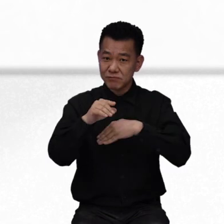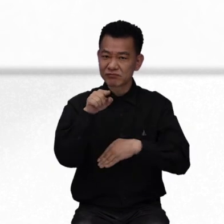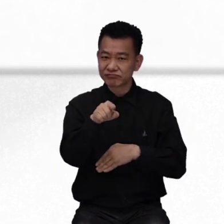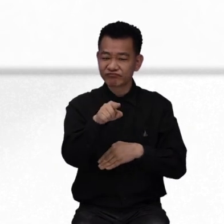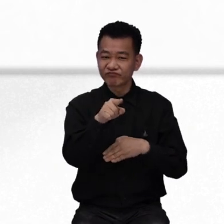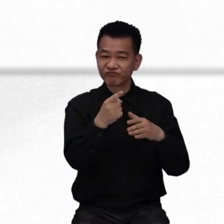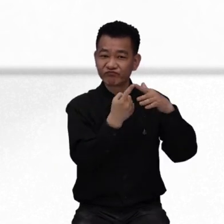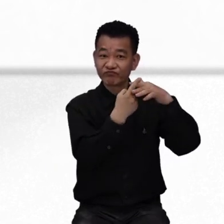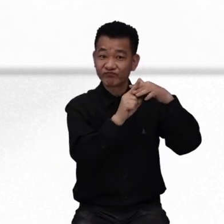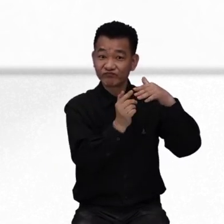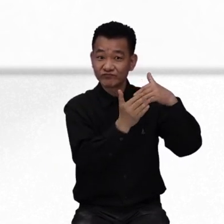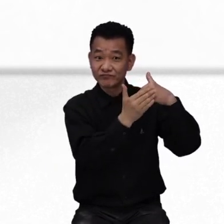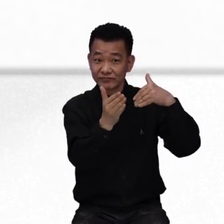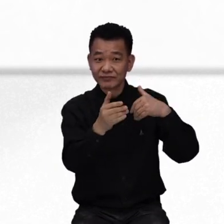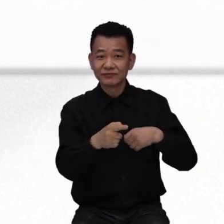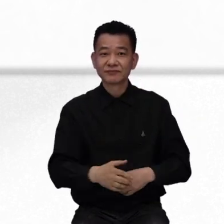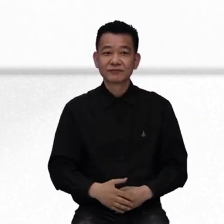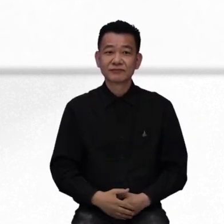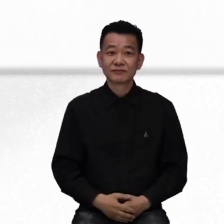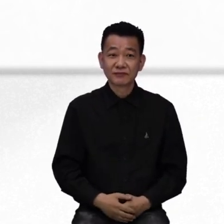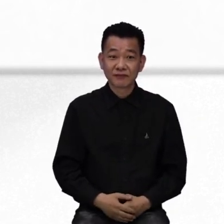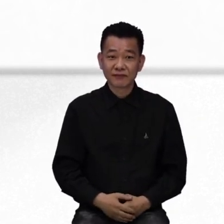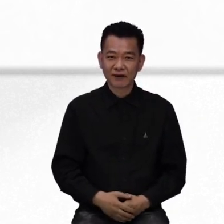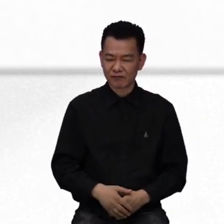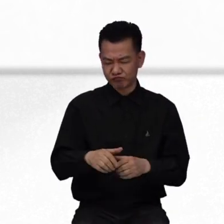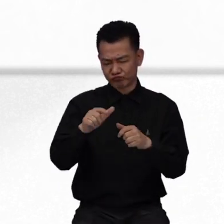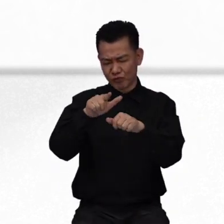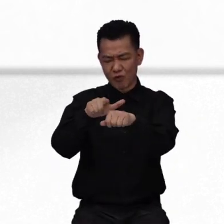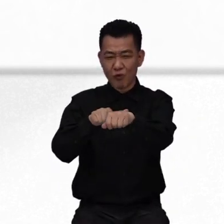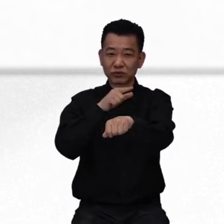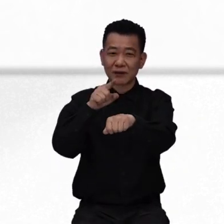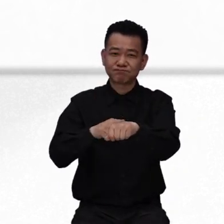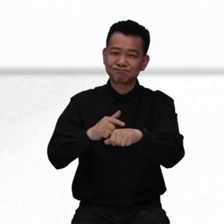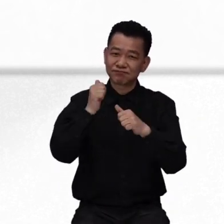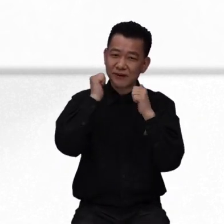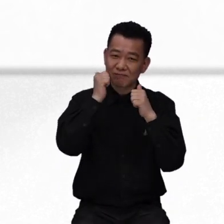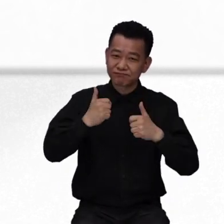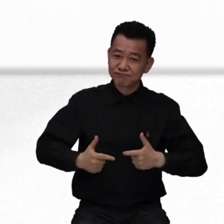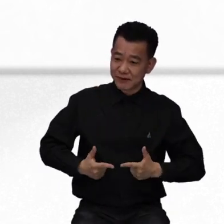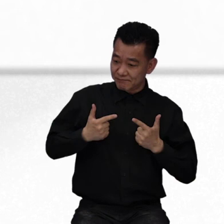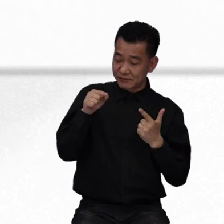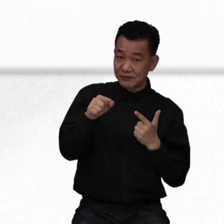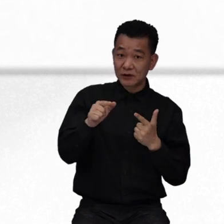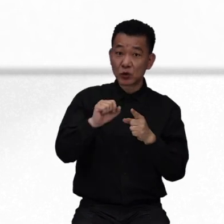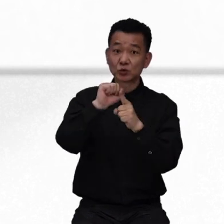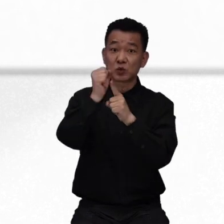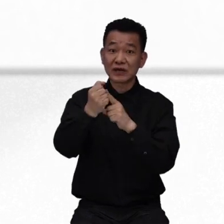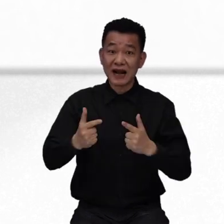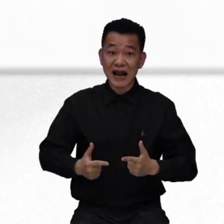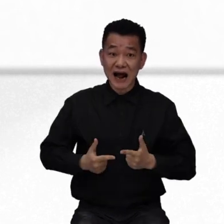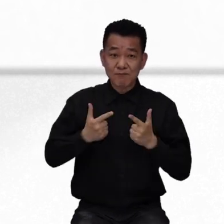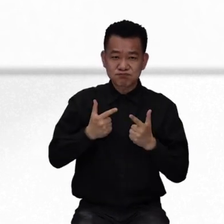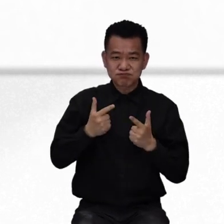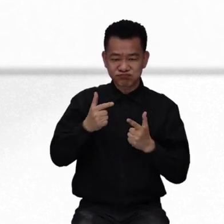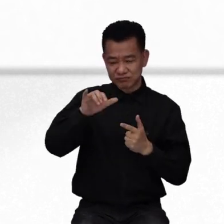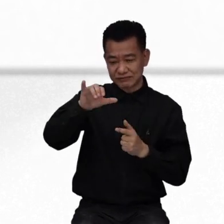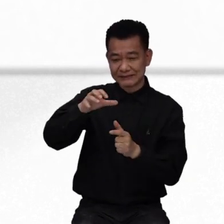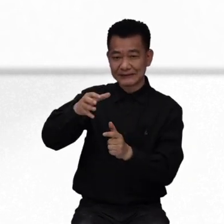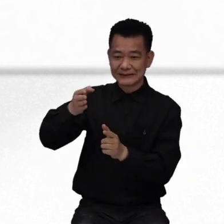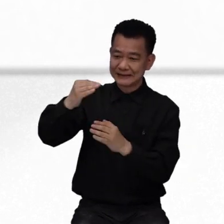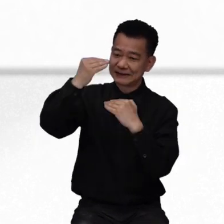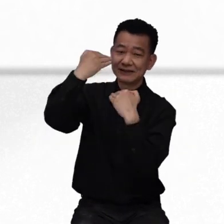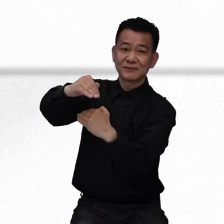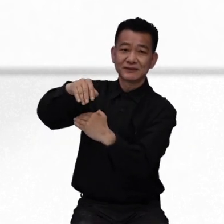by physical or mental disability over a long period of time. In the Act on Welfare of Persons with Disabilities,